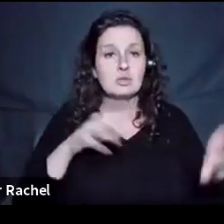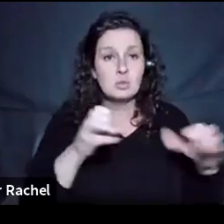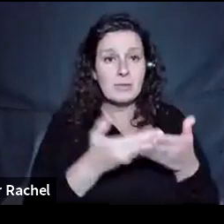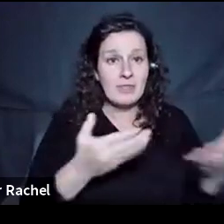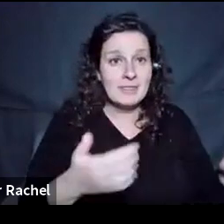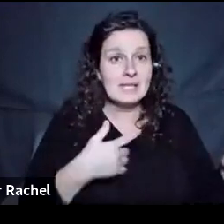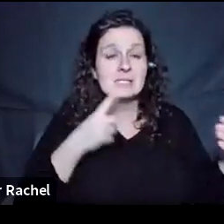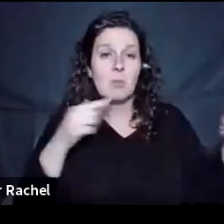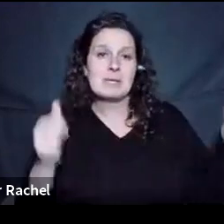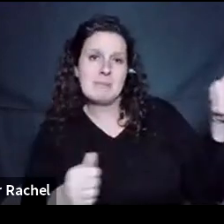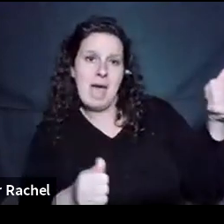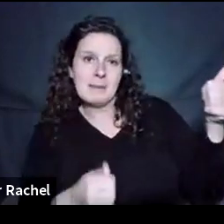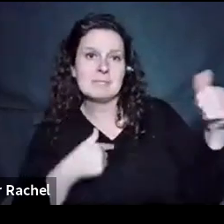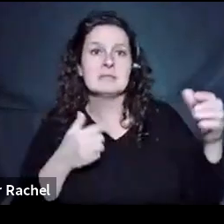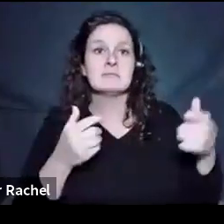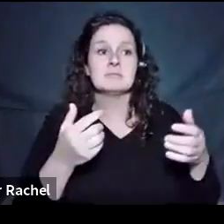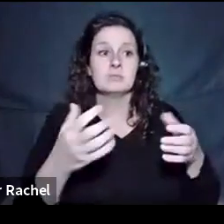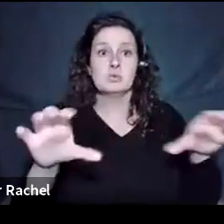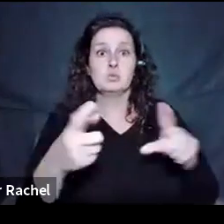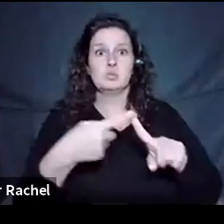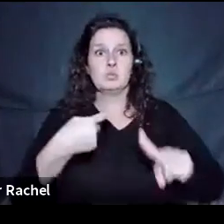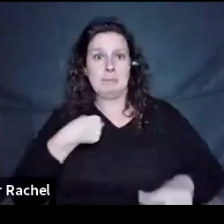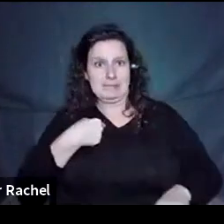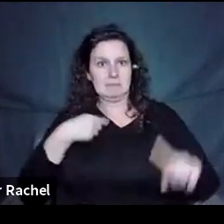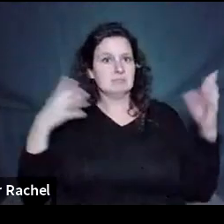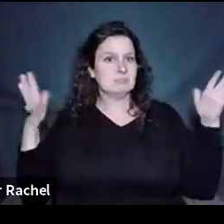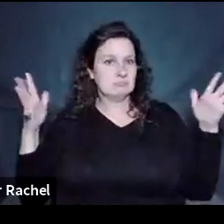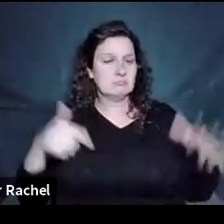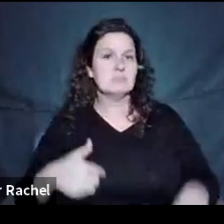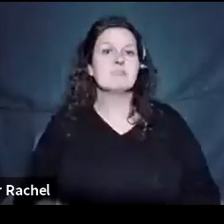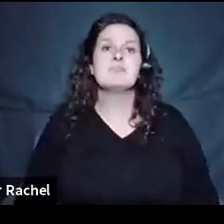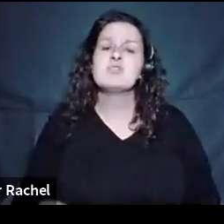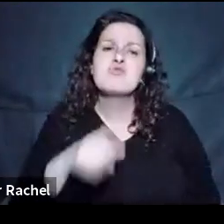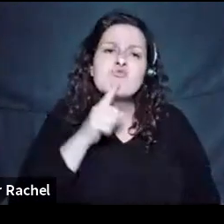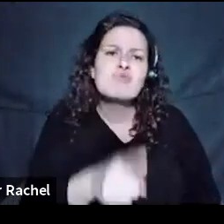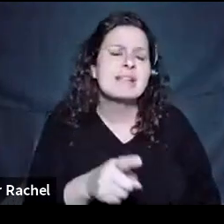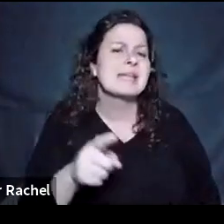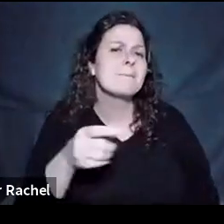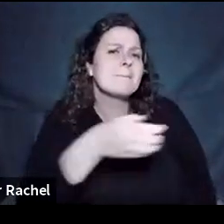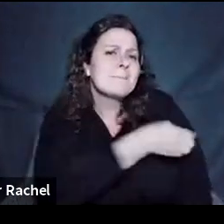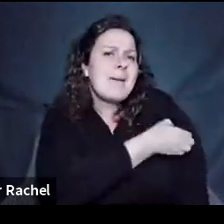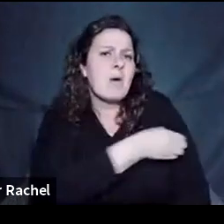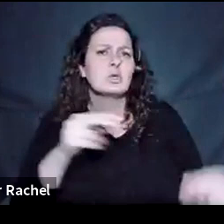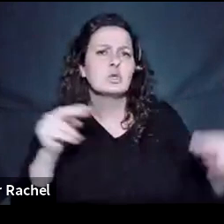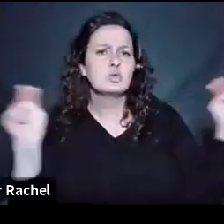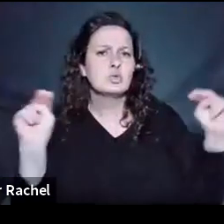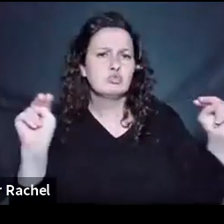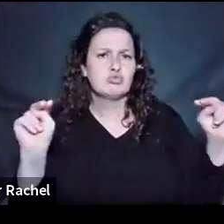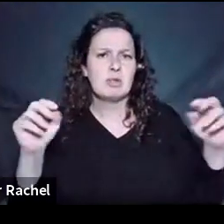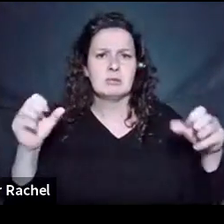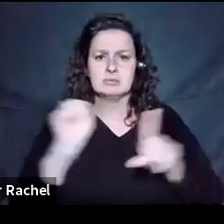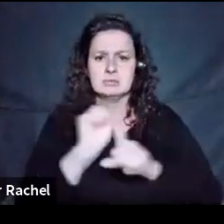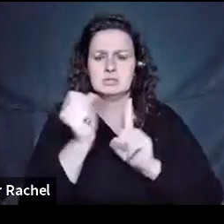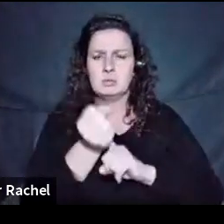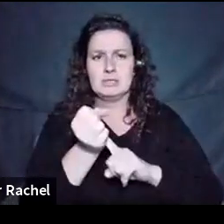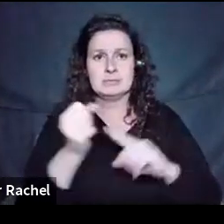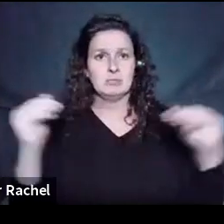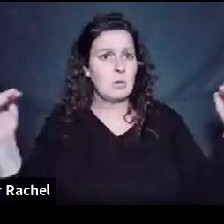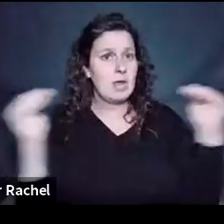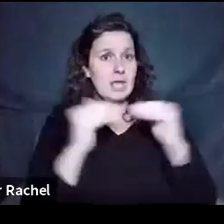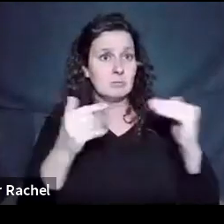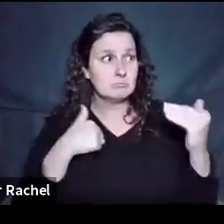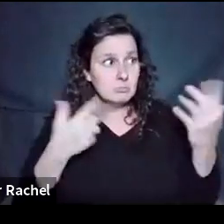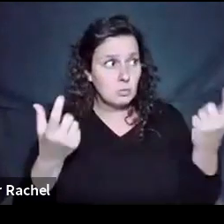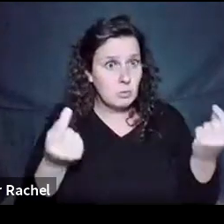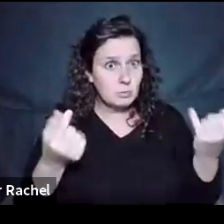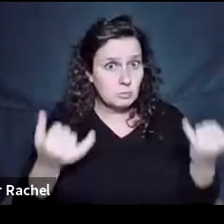the thing done to them. And it's a very power neutral situation. We're coming to it as equals, deciding what thing are we going to